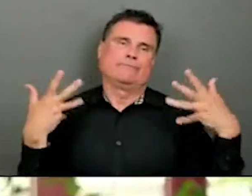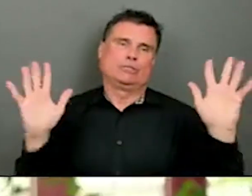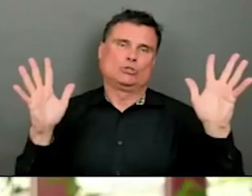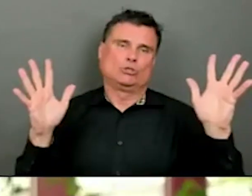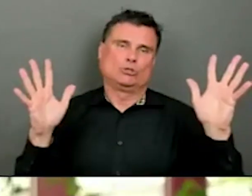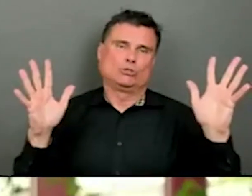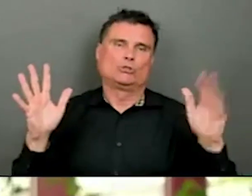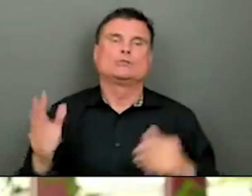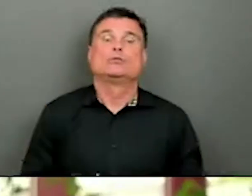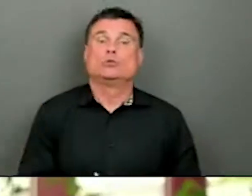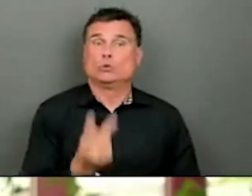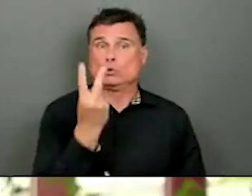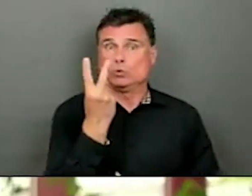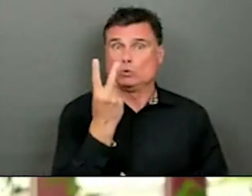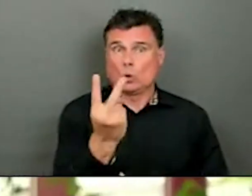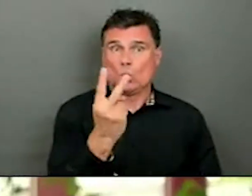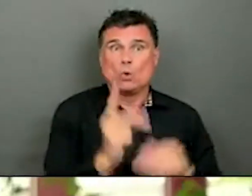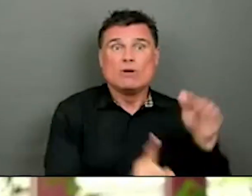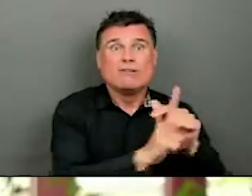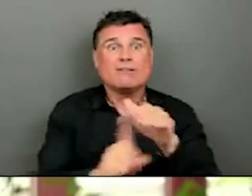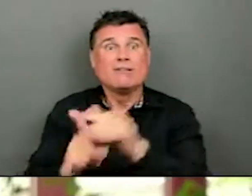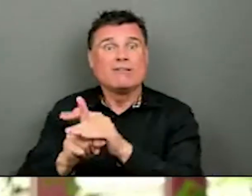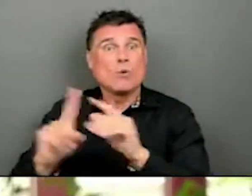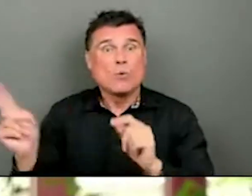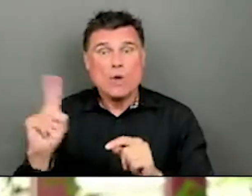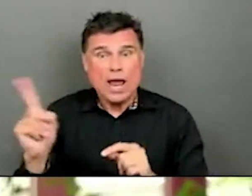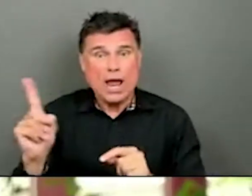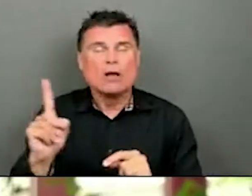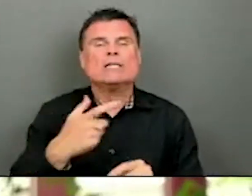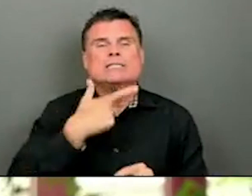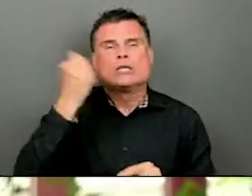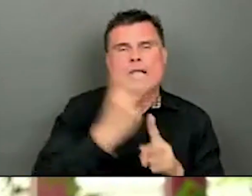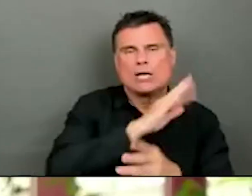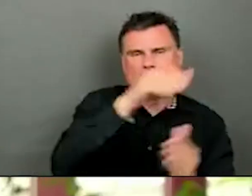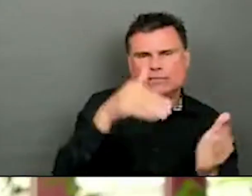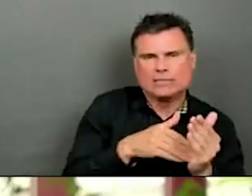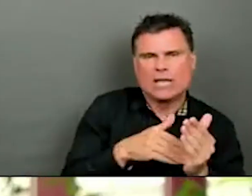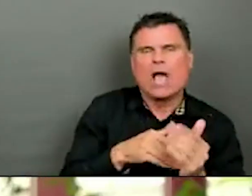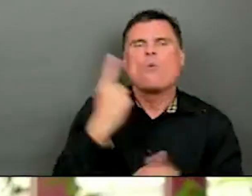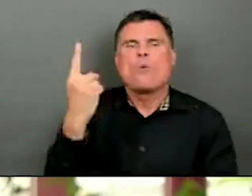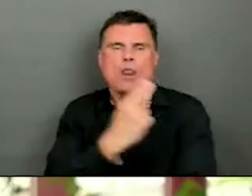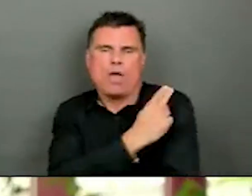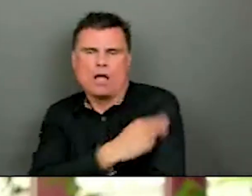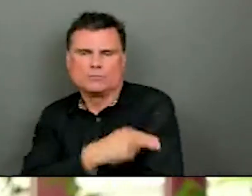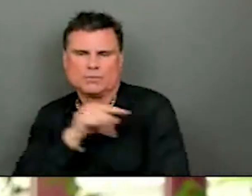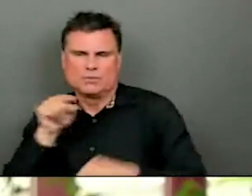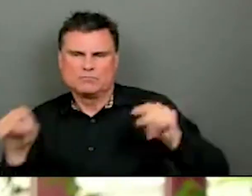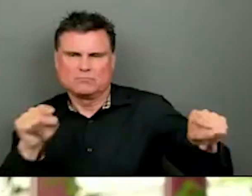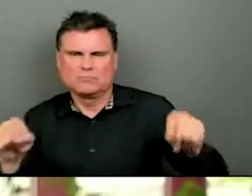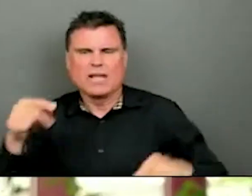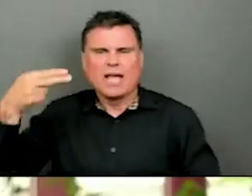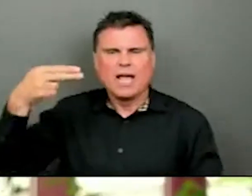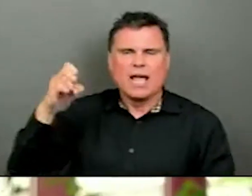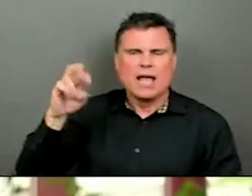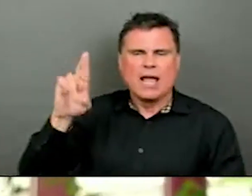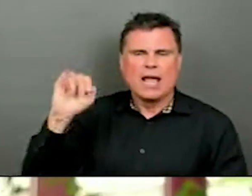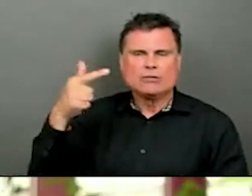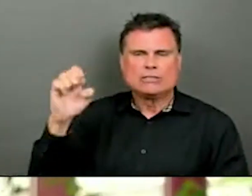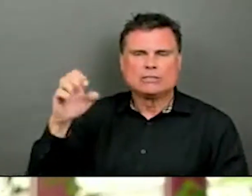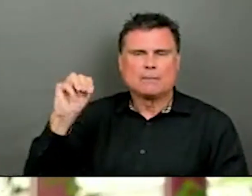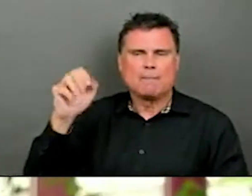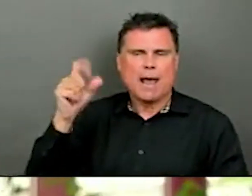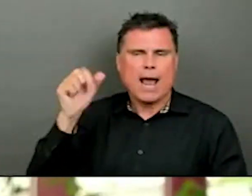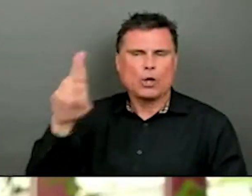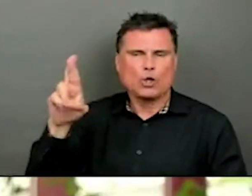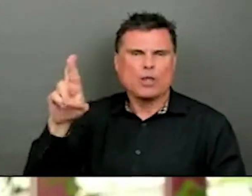outbreaks in long-term care and assisted living and 1 in acute care in the province. It is really wonderful to be